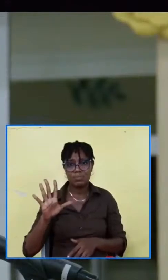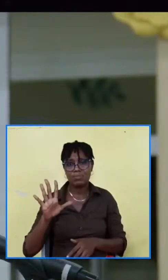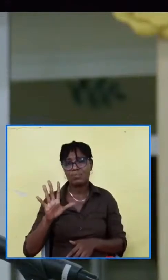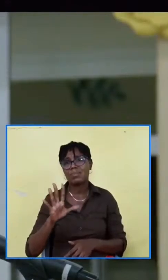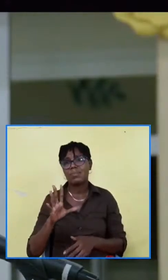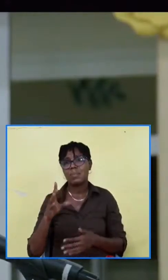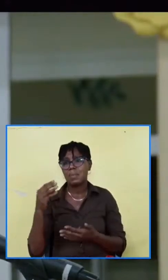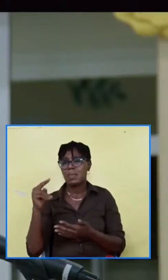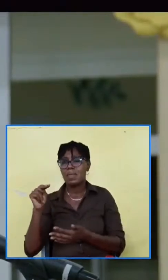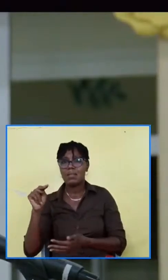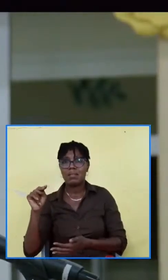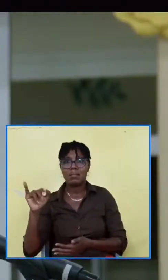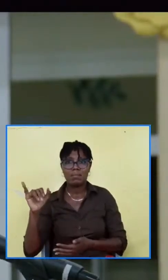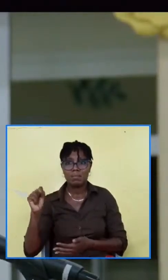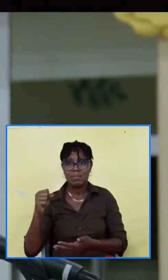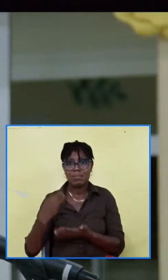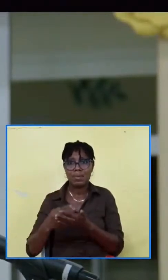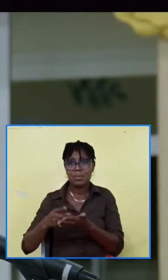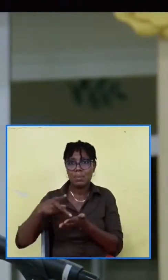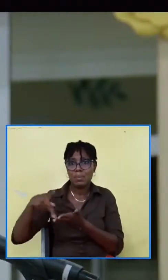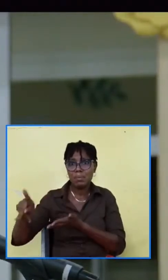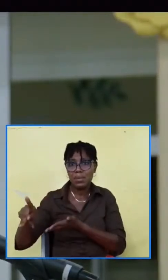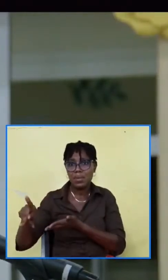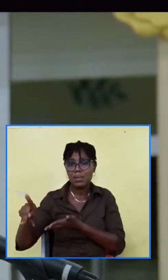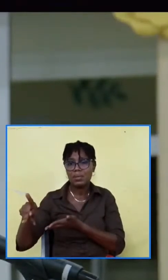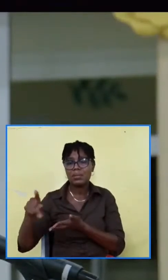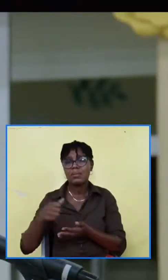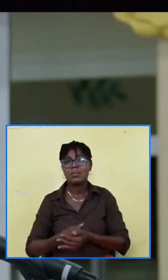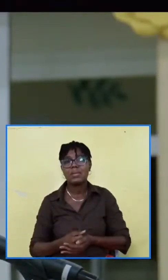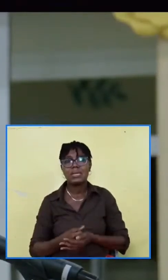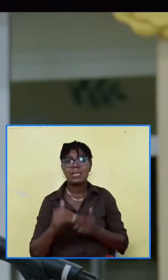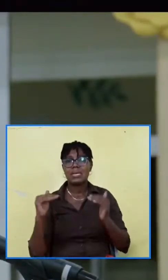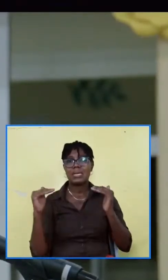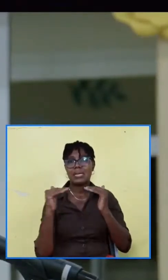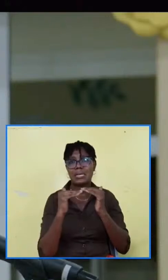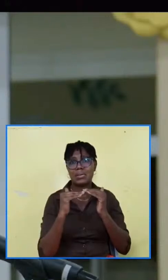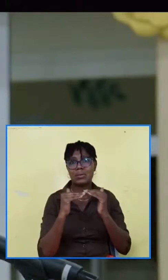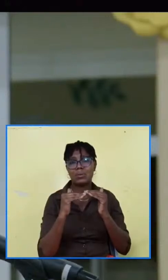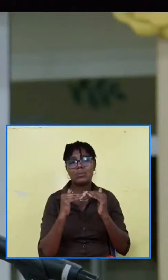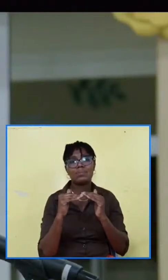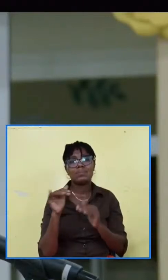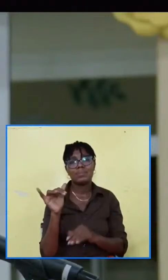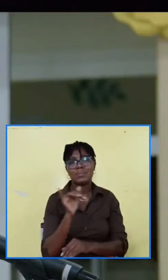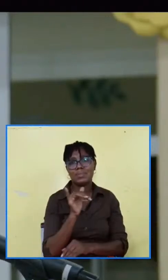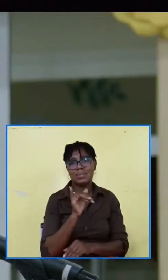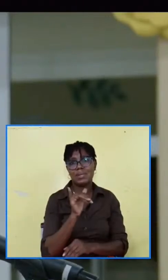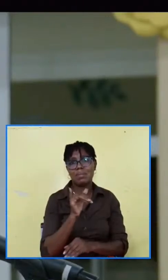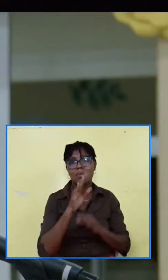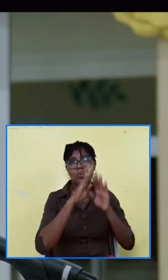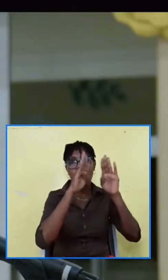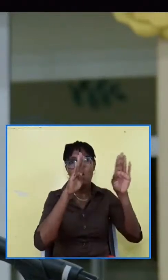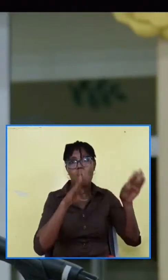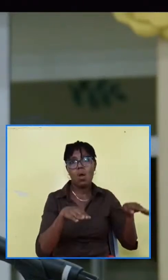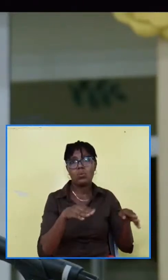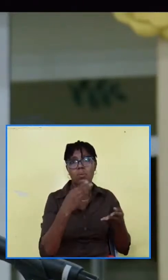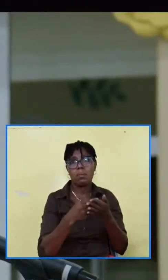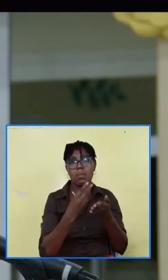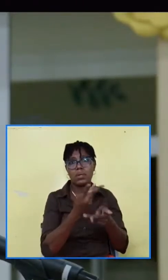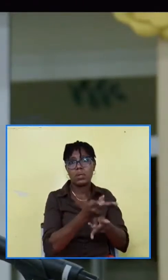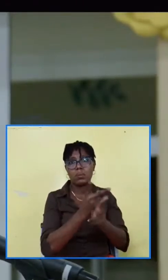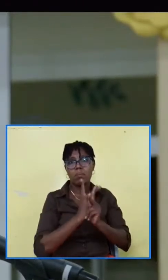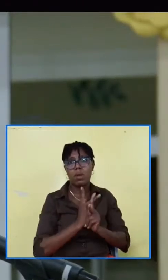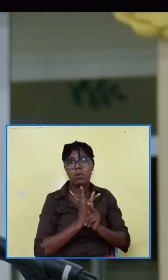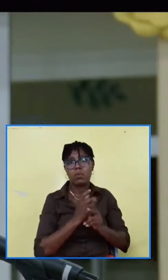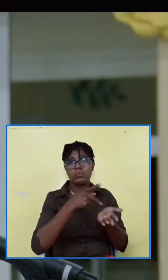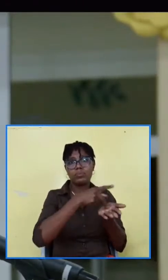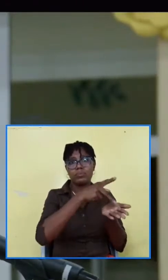have paid to the national insurance equals an amount you can claim back as a mortgage security. And that would allow